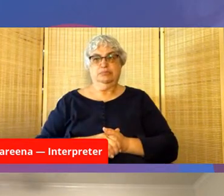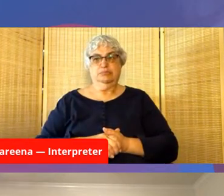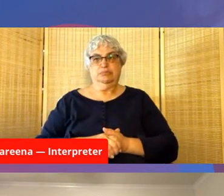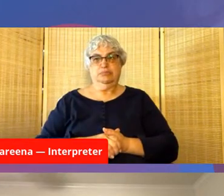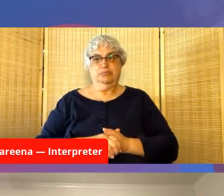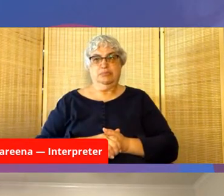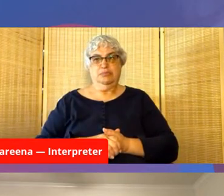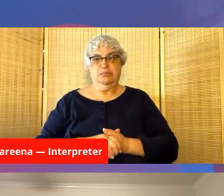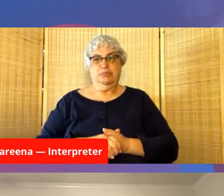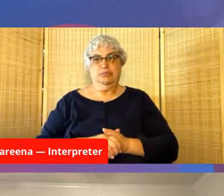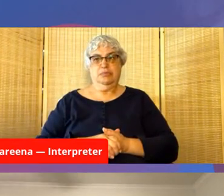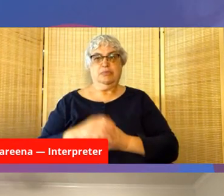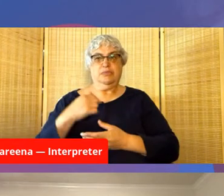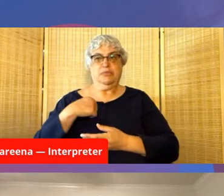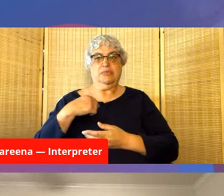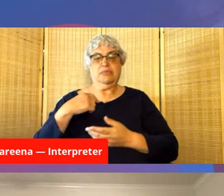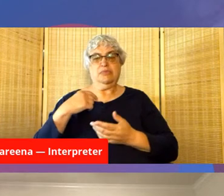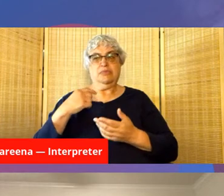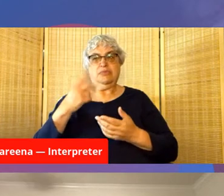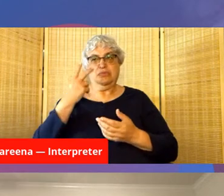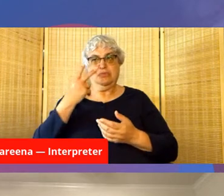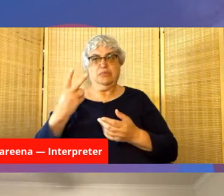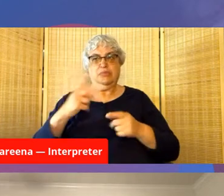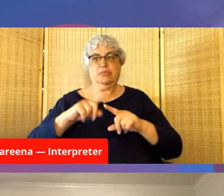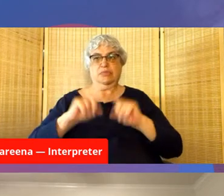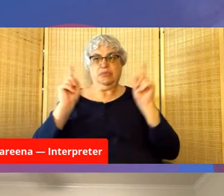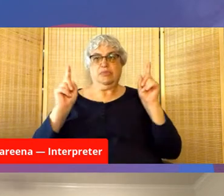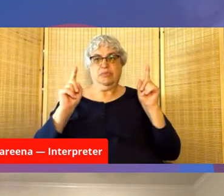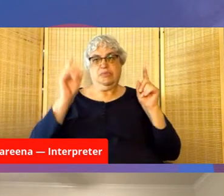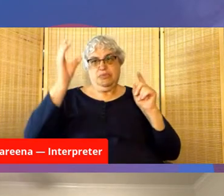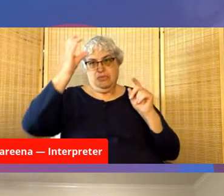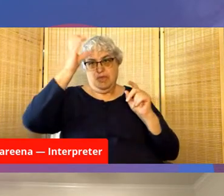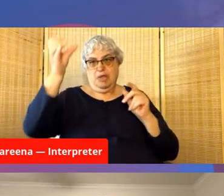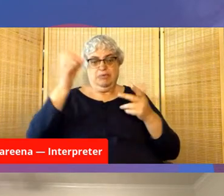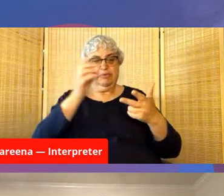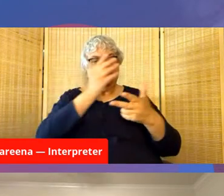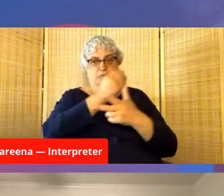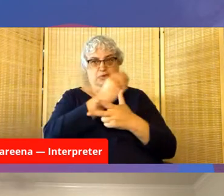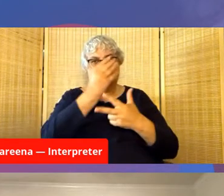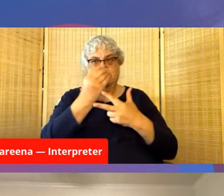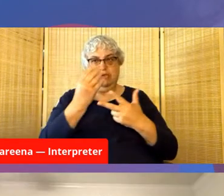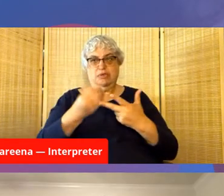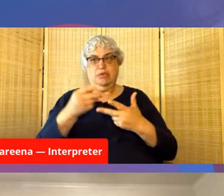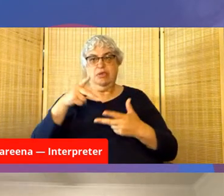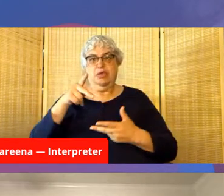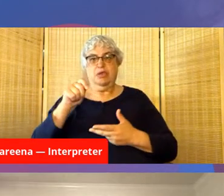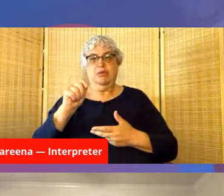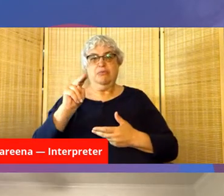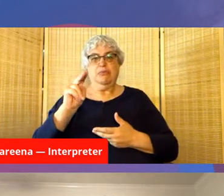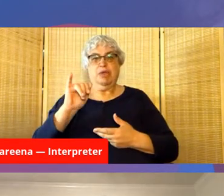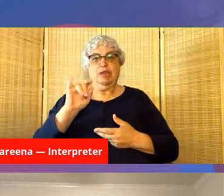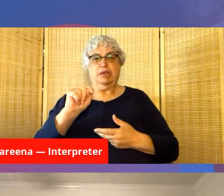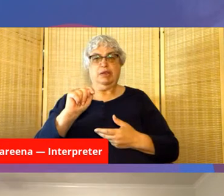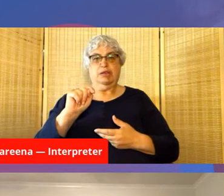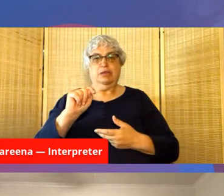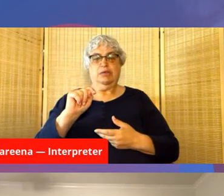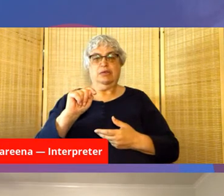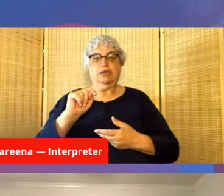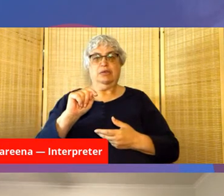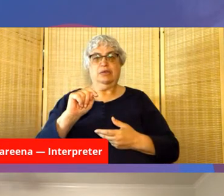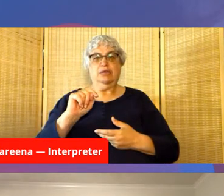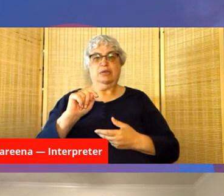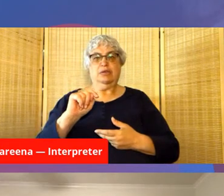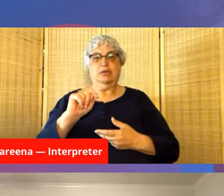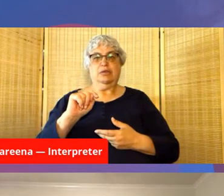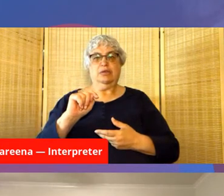hear similar concepts coming also that Panditji talked about in terms of that,